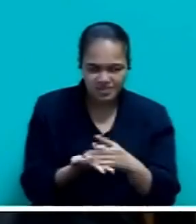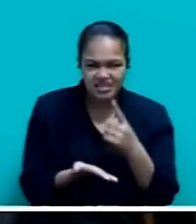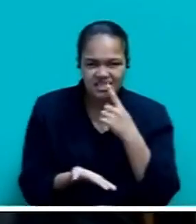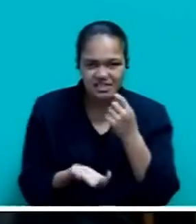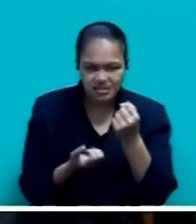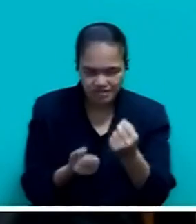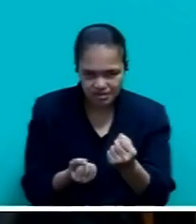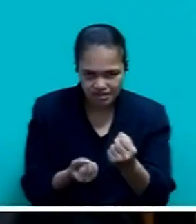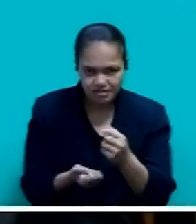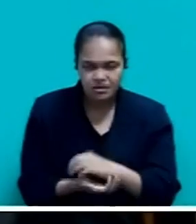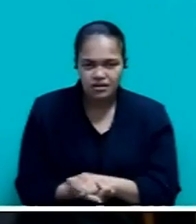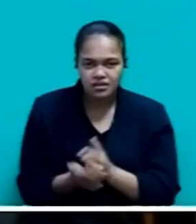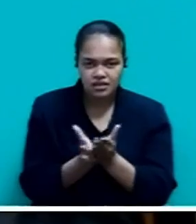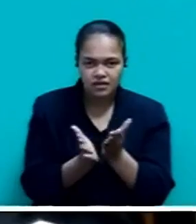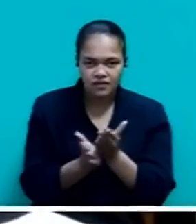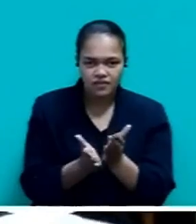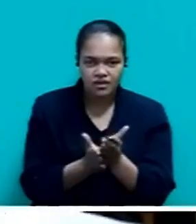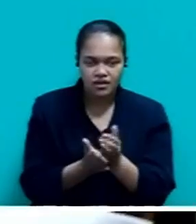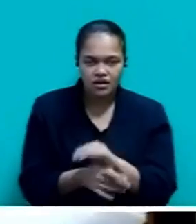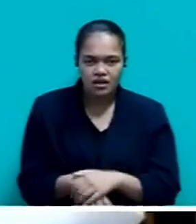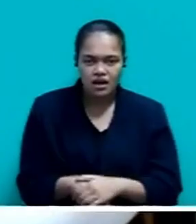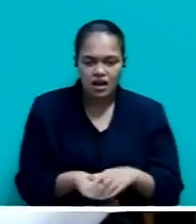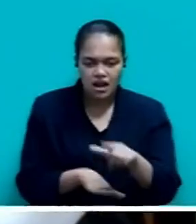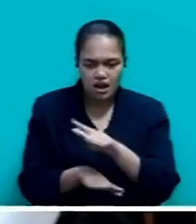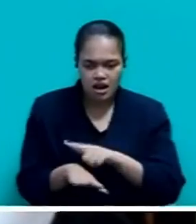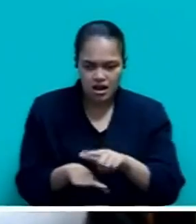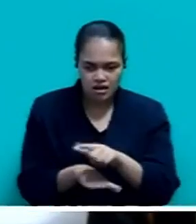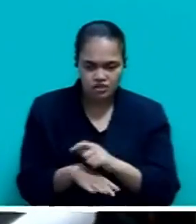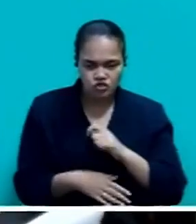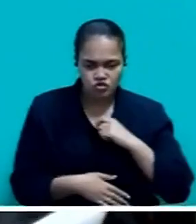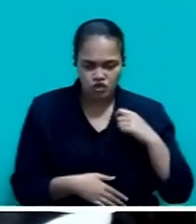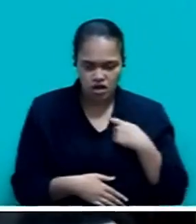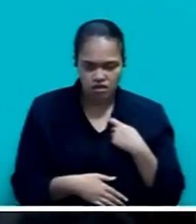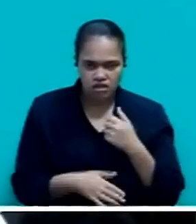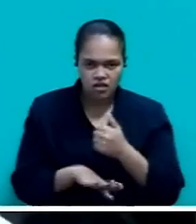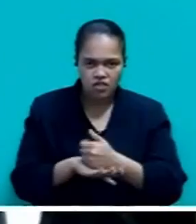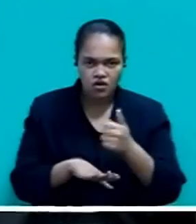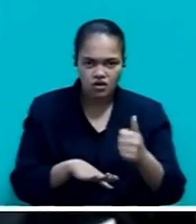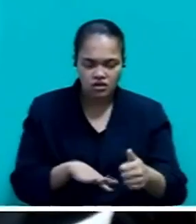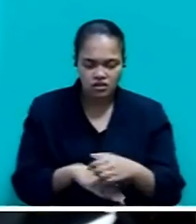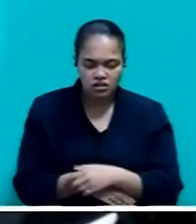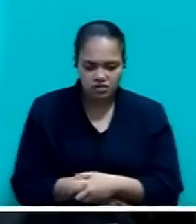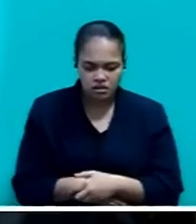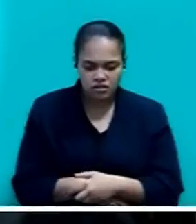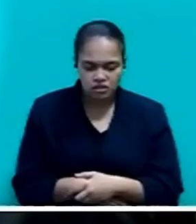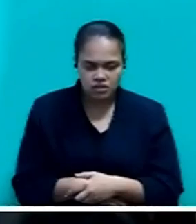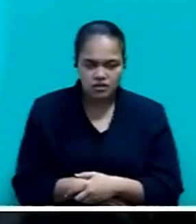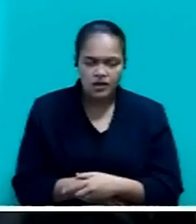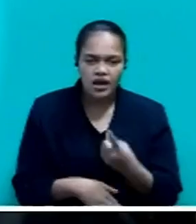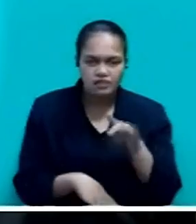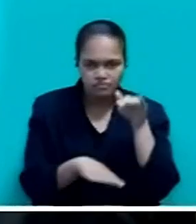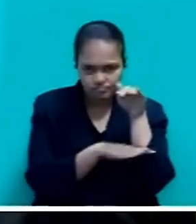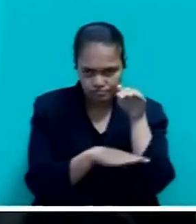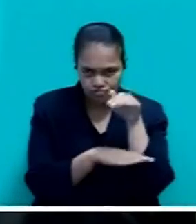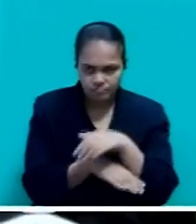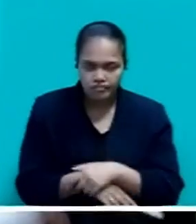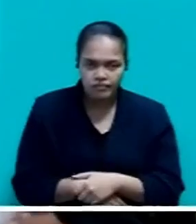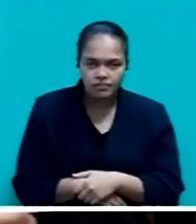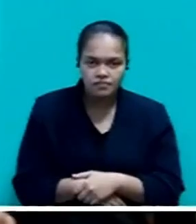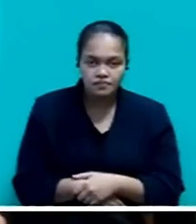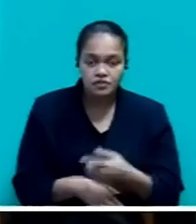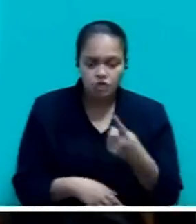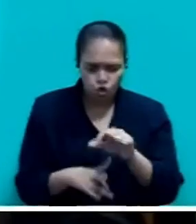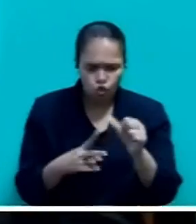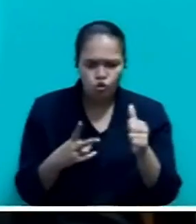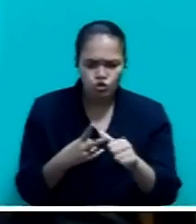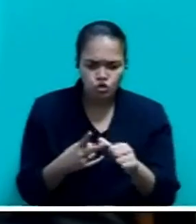Service, Land Transport Authority, and the Ministry of Home Affairs and Immigration. Public consultations were also carried out in